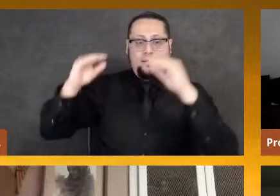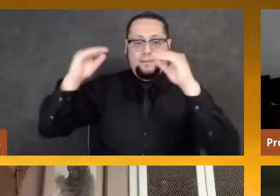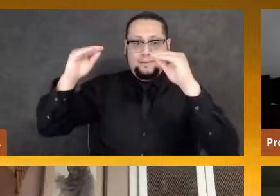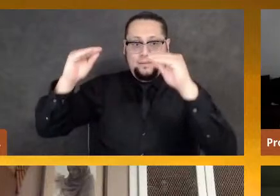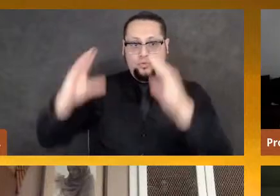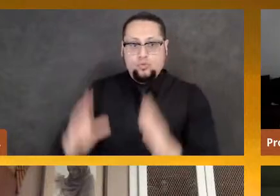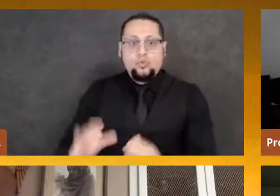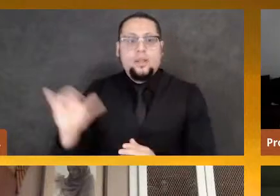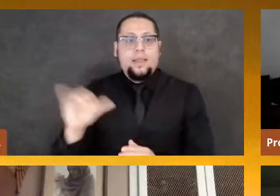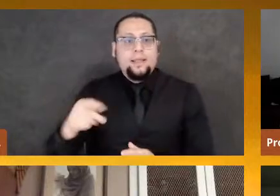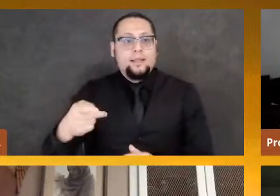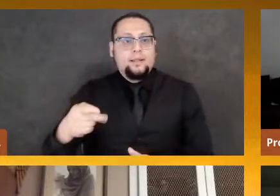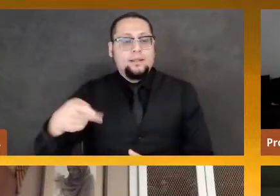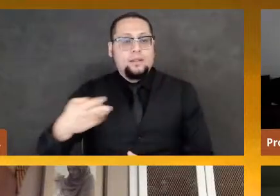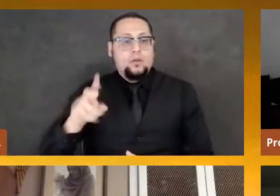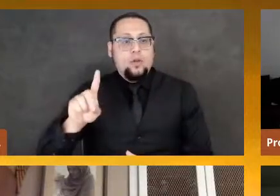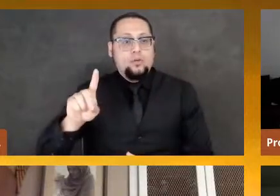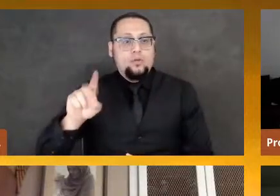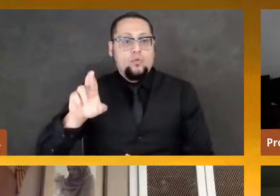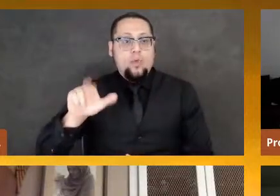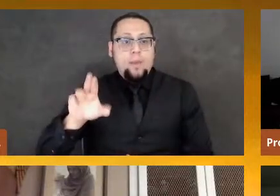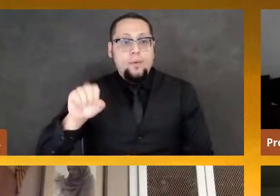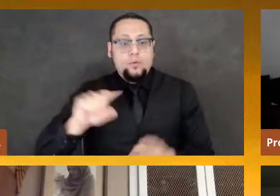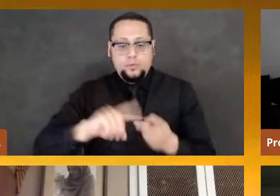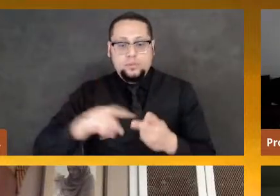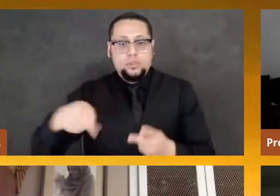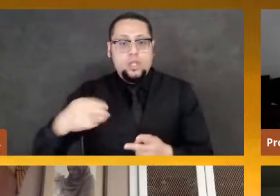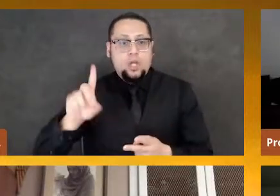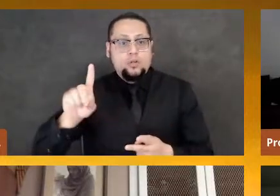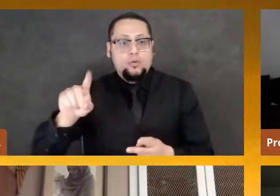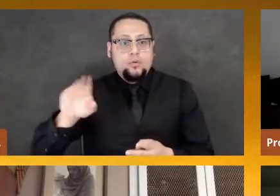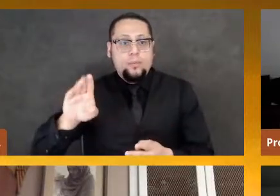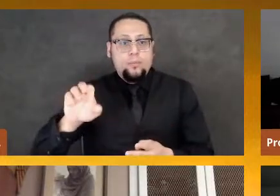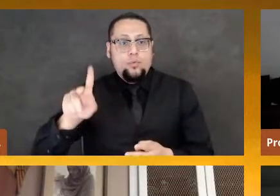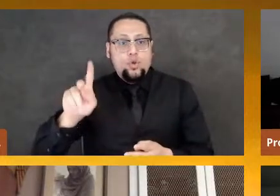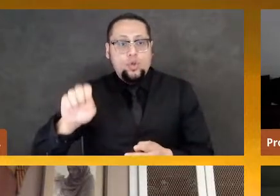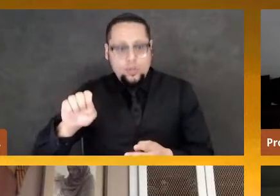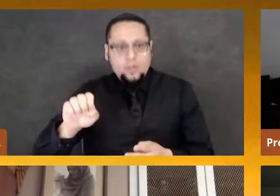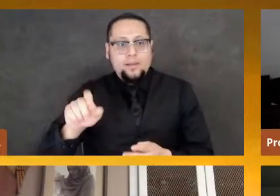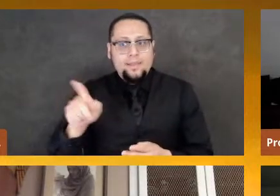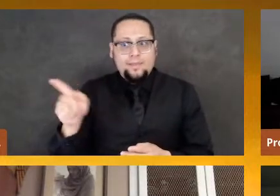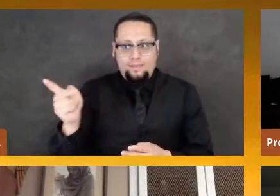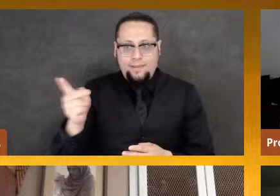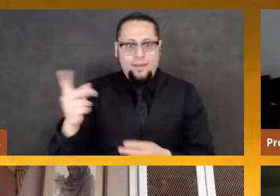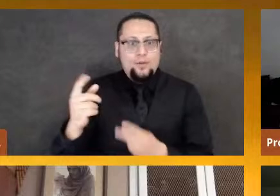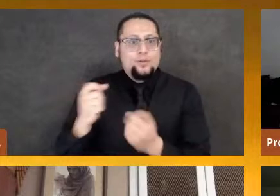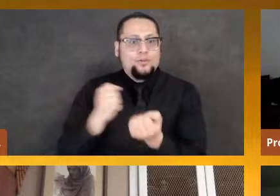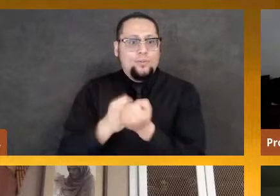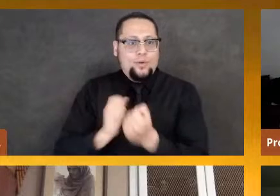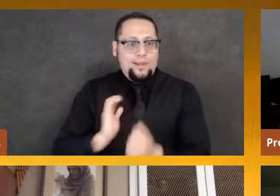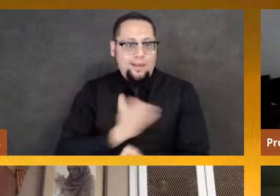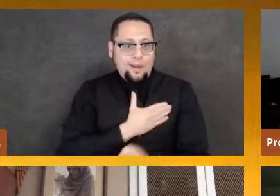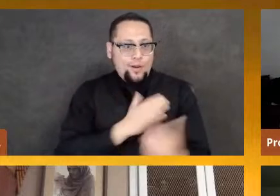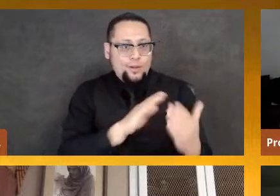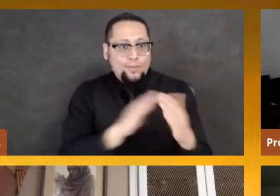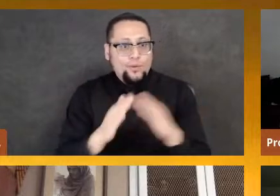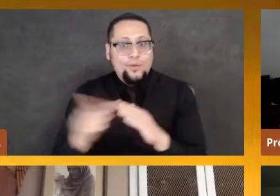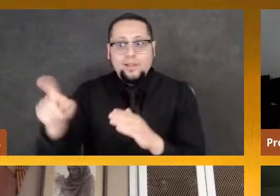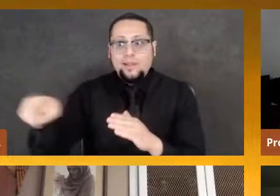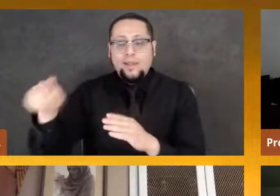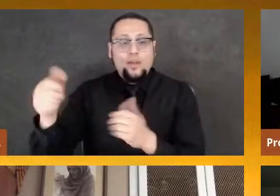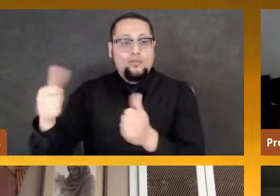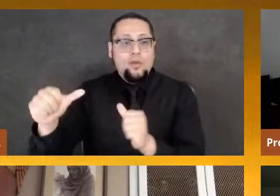Ramos and Dr. Brooke, who are working with communities like ours, to give back to our